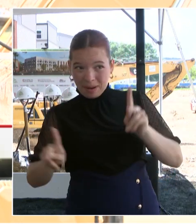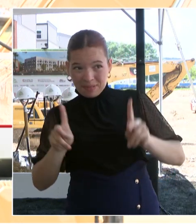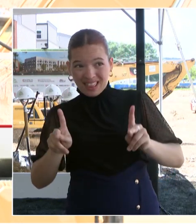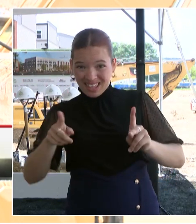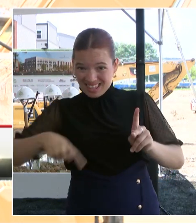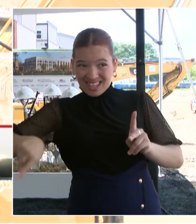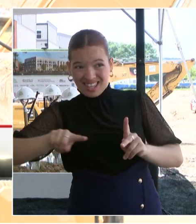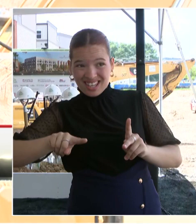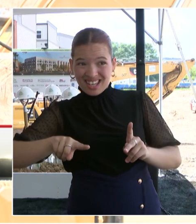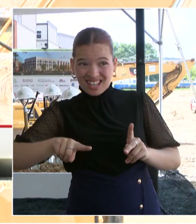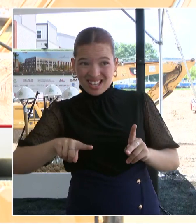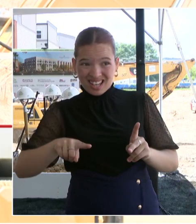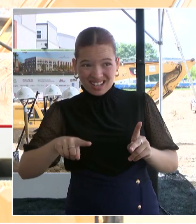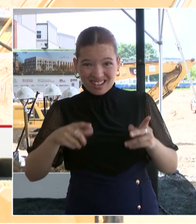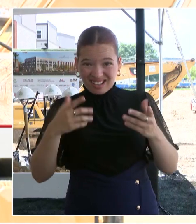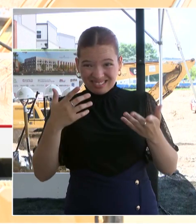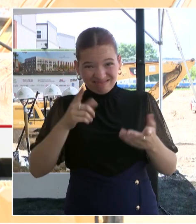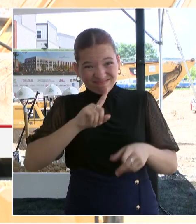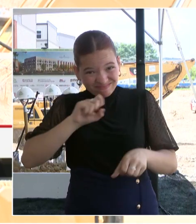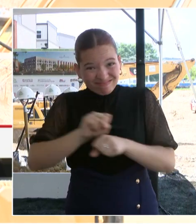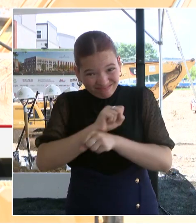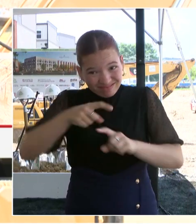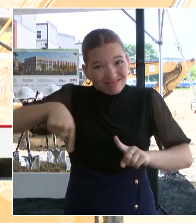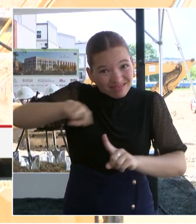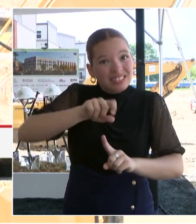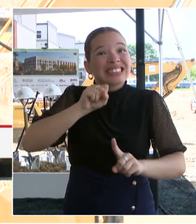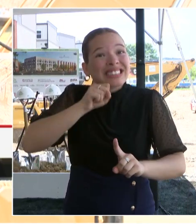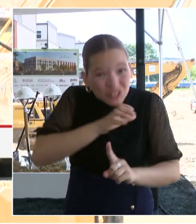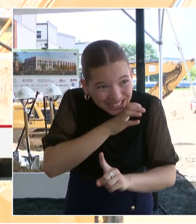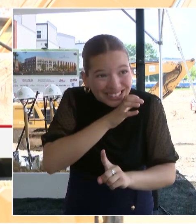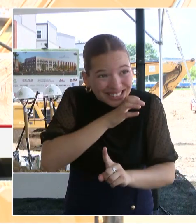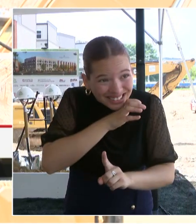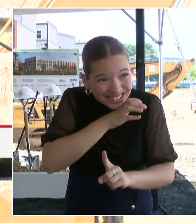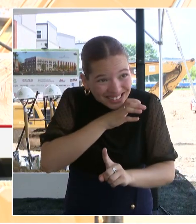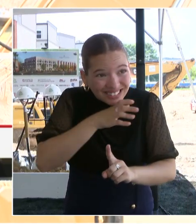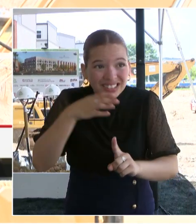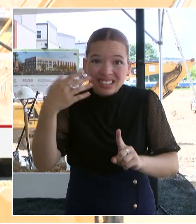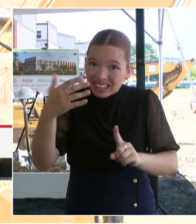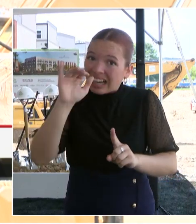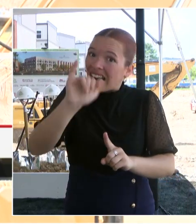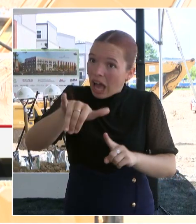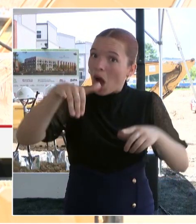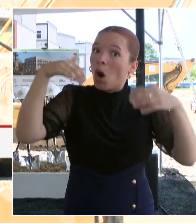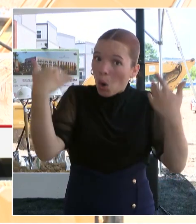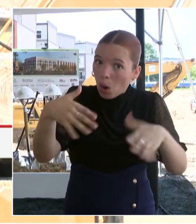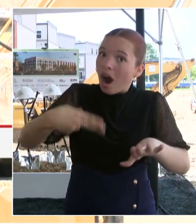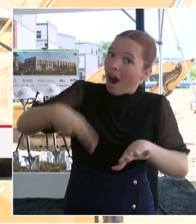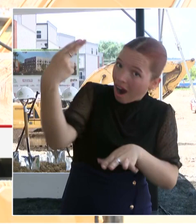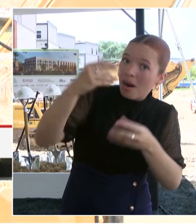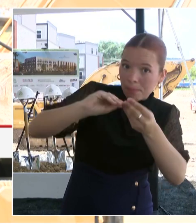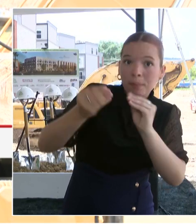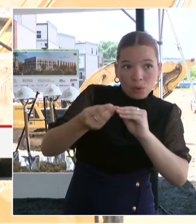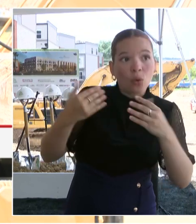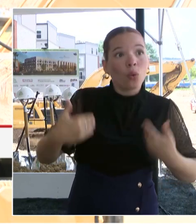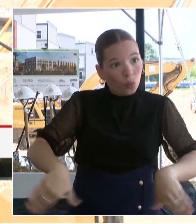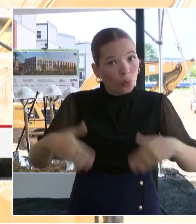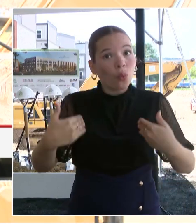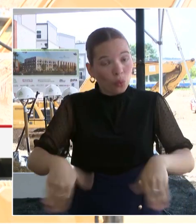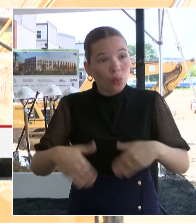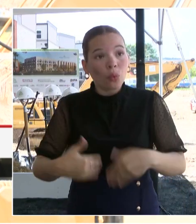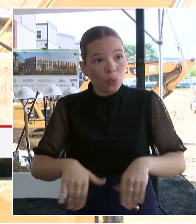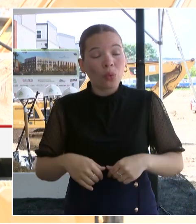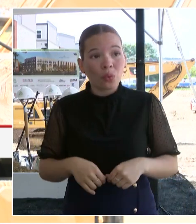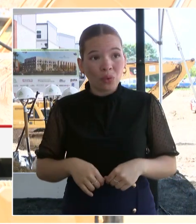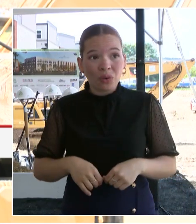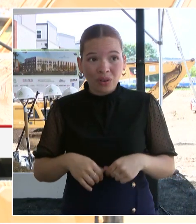growing, but so are the residents who unfortunately have fewer and fewer means. But that should not be a barrier to quality